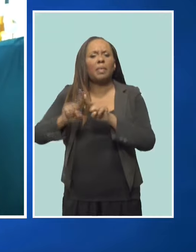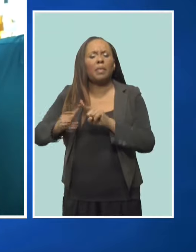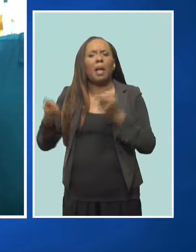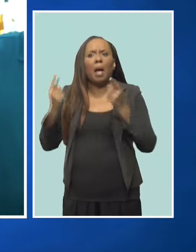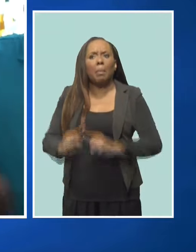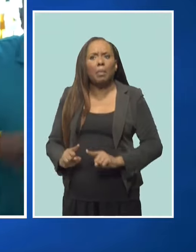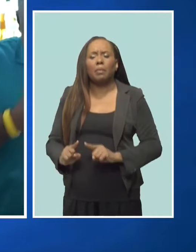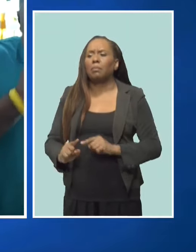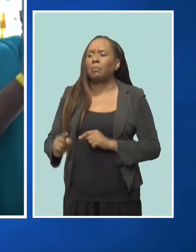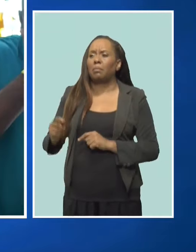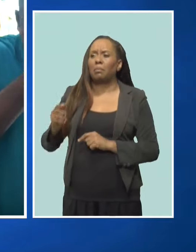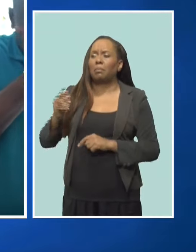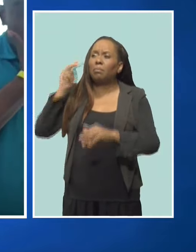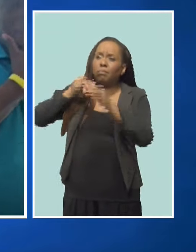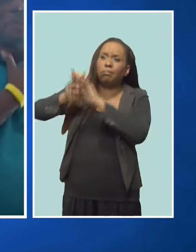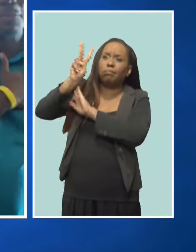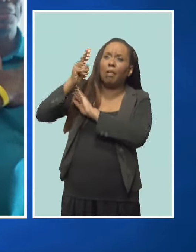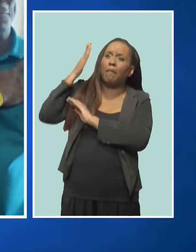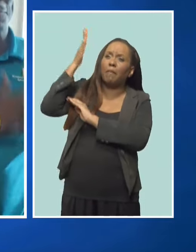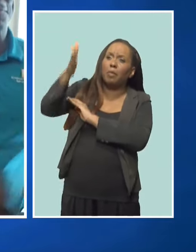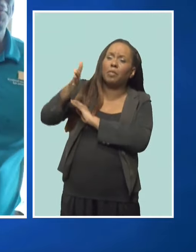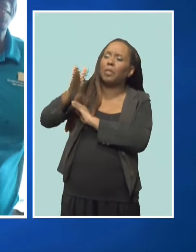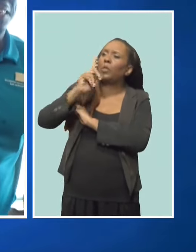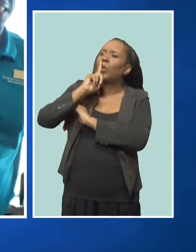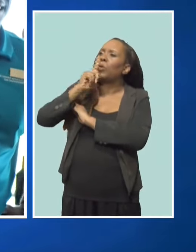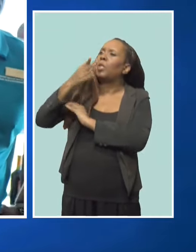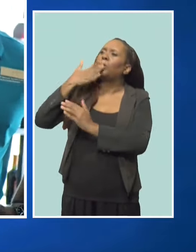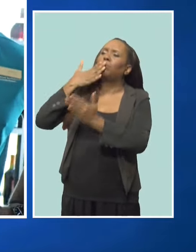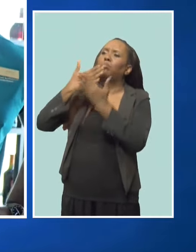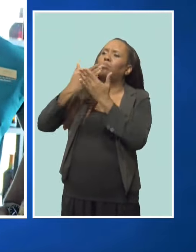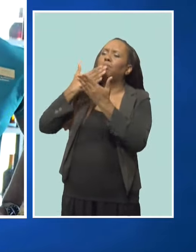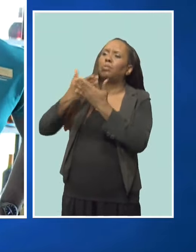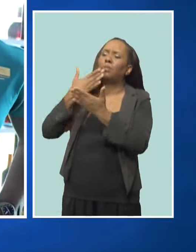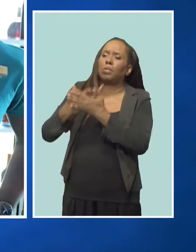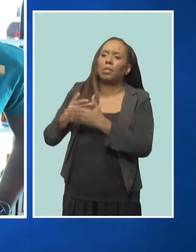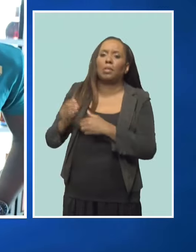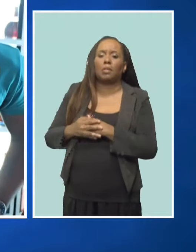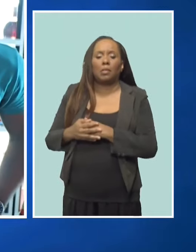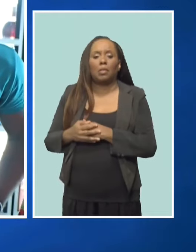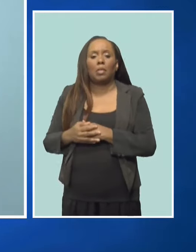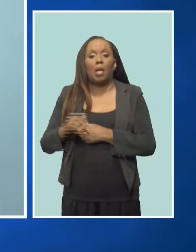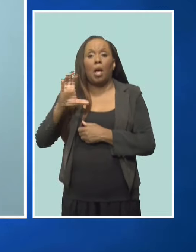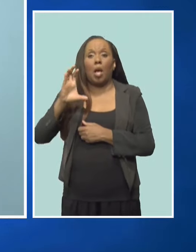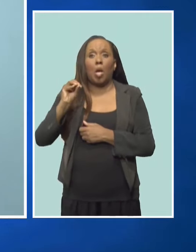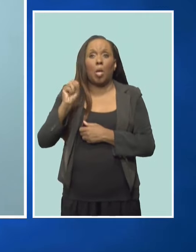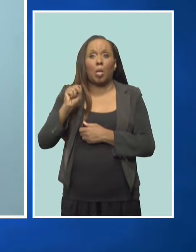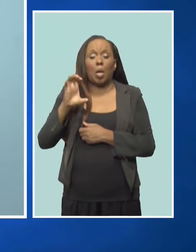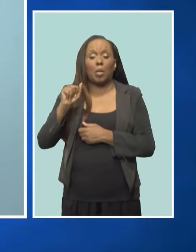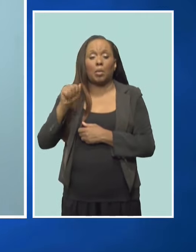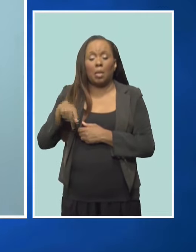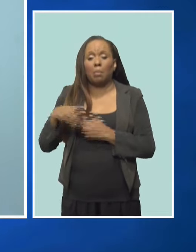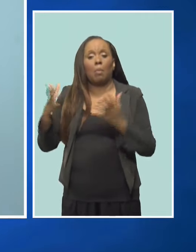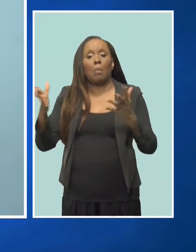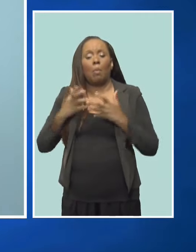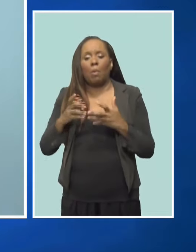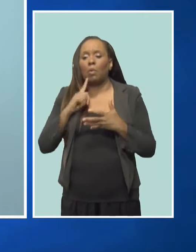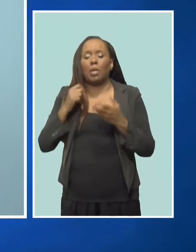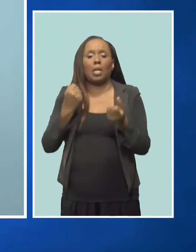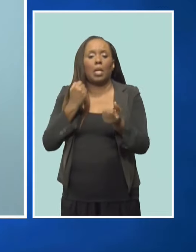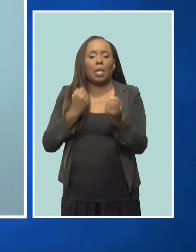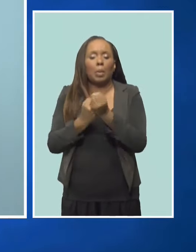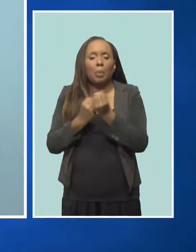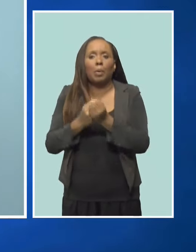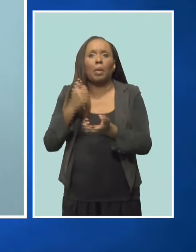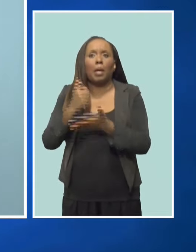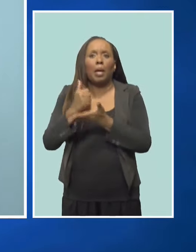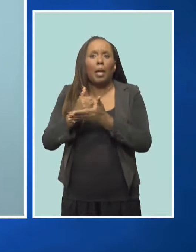is encouraging. She says COSCAP is strengthening its hand for the betterment of the artists and the industry in general.